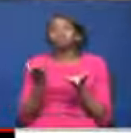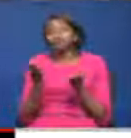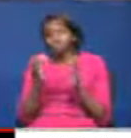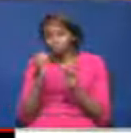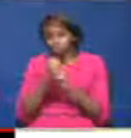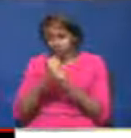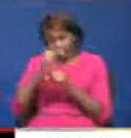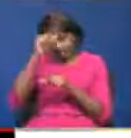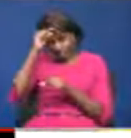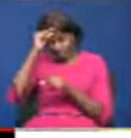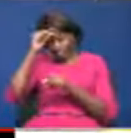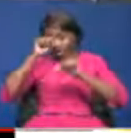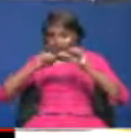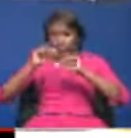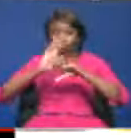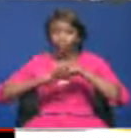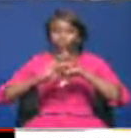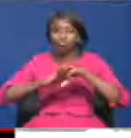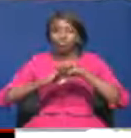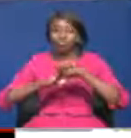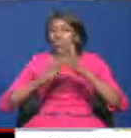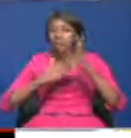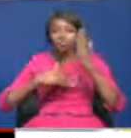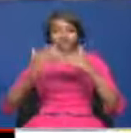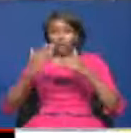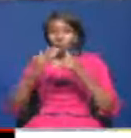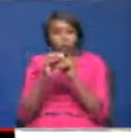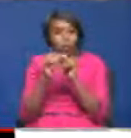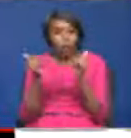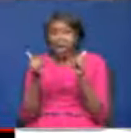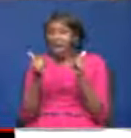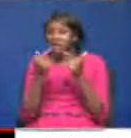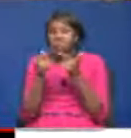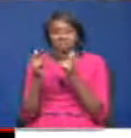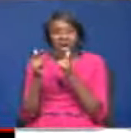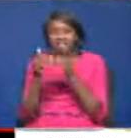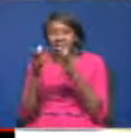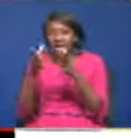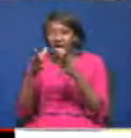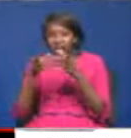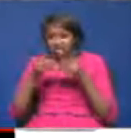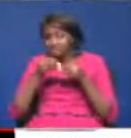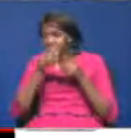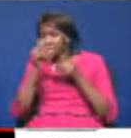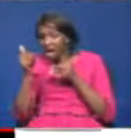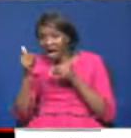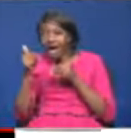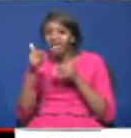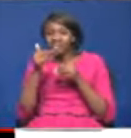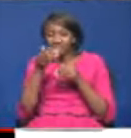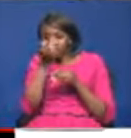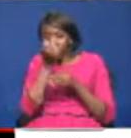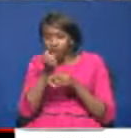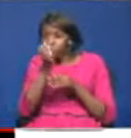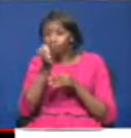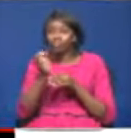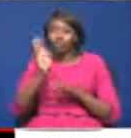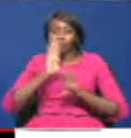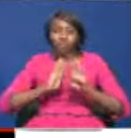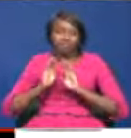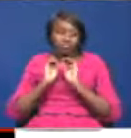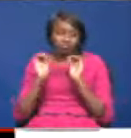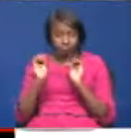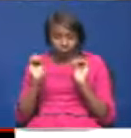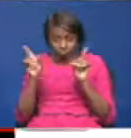duties with the utmost professionalism and not to be coerced into going against their moral values. All our public servants